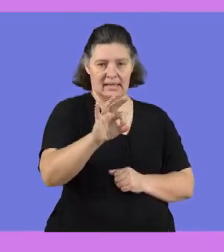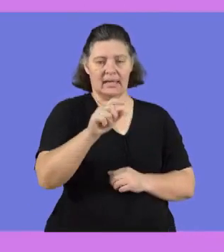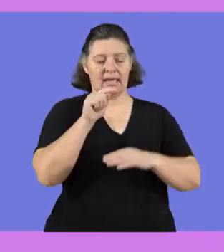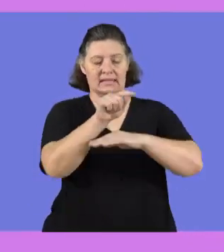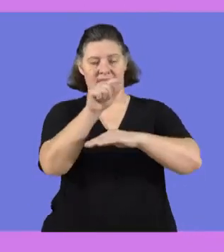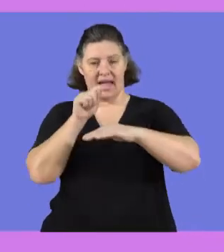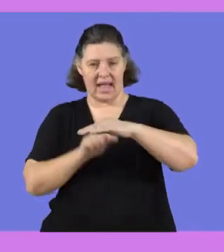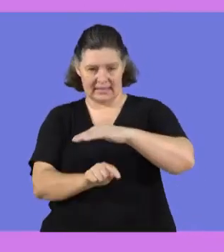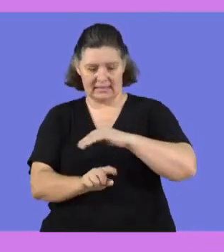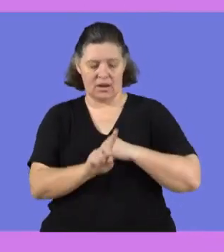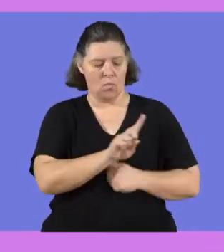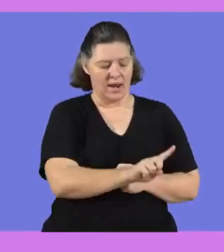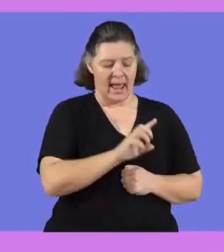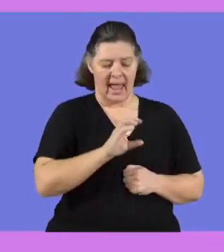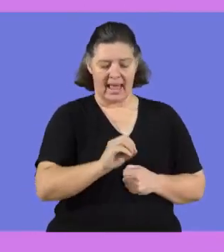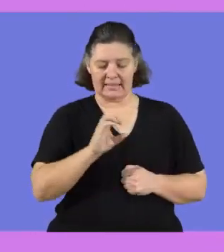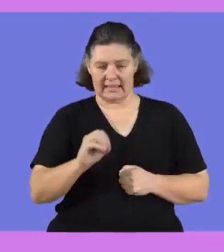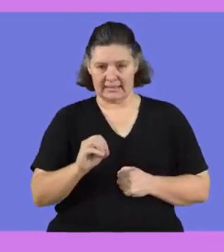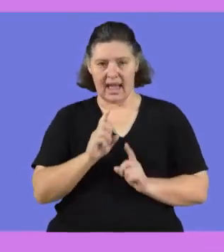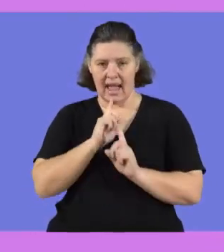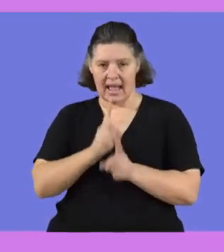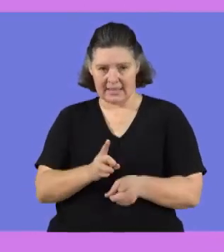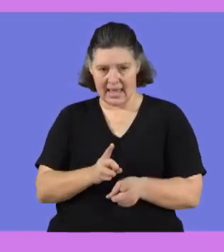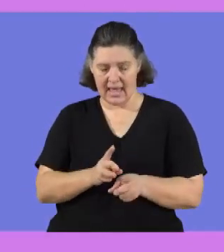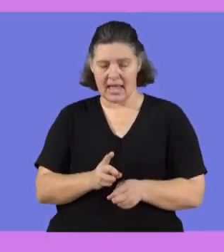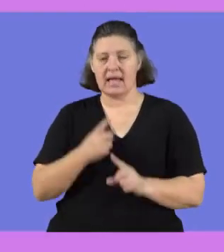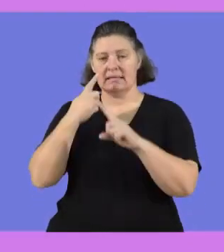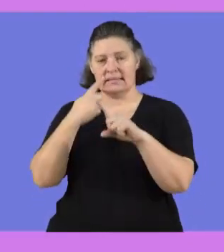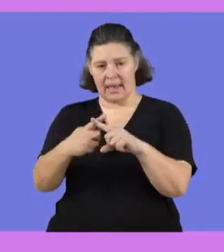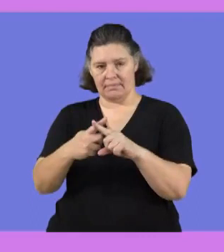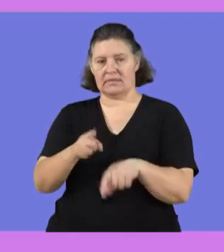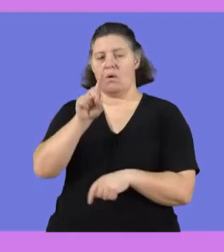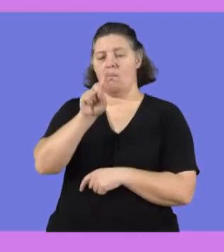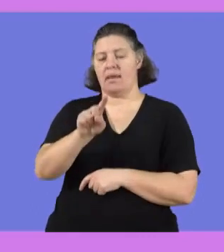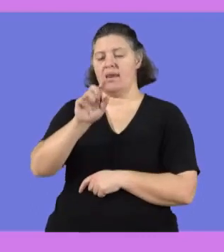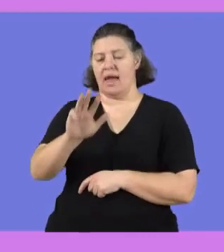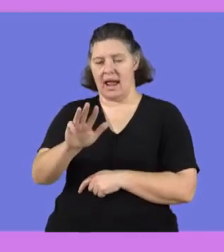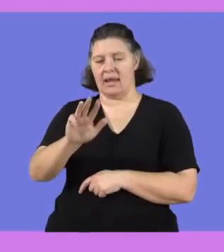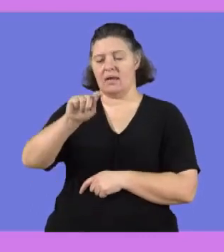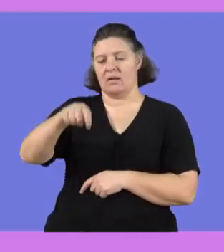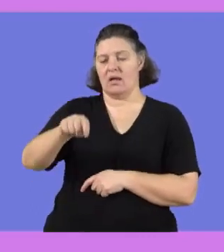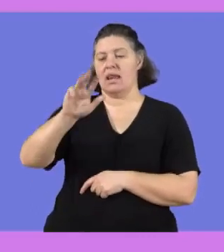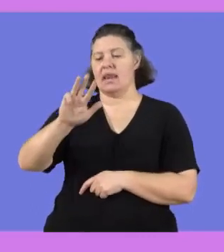111.3, and then we divide this by 100. We multiply this by